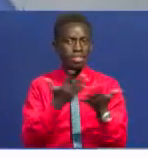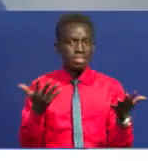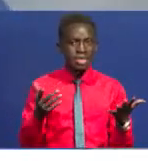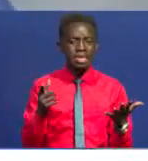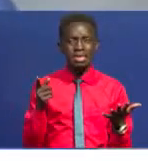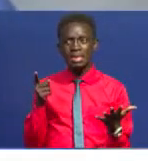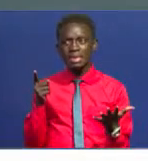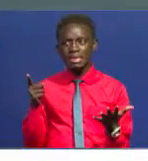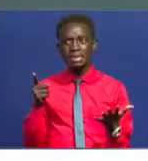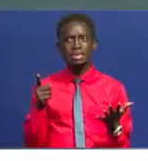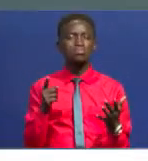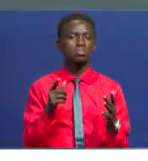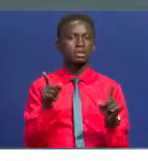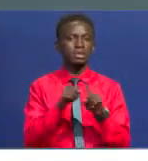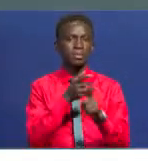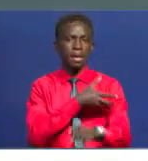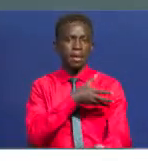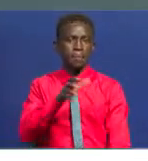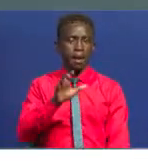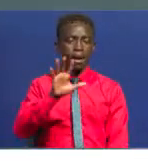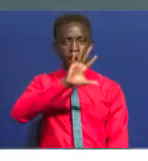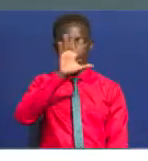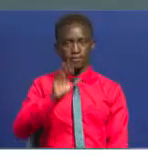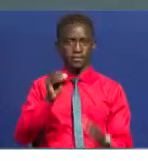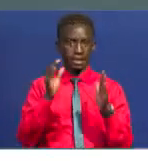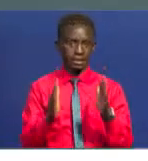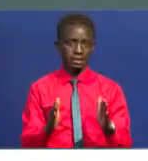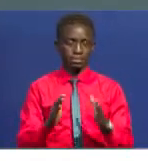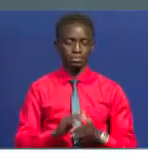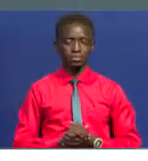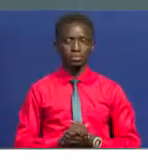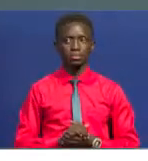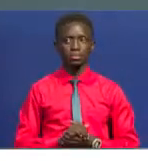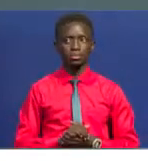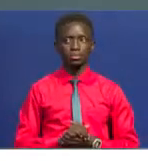Africans. Frederick Mokifo Easy, Friday.